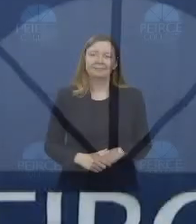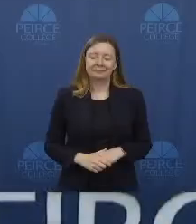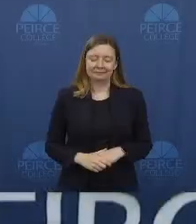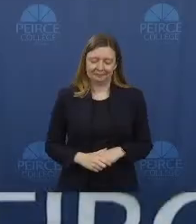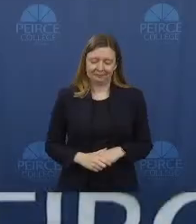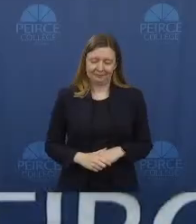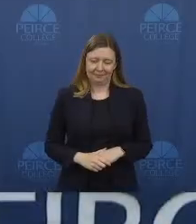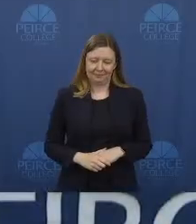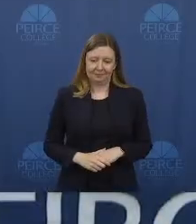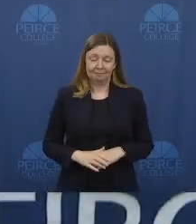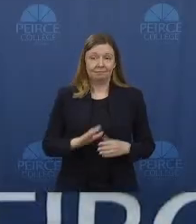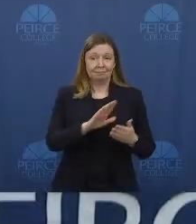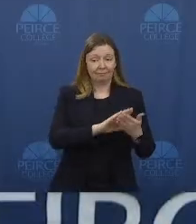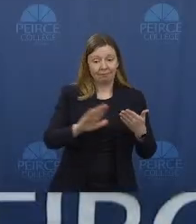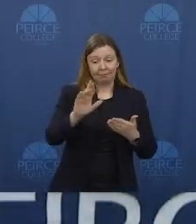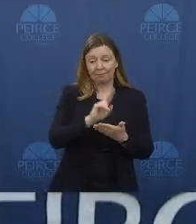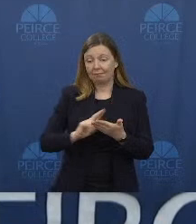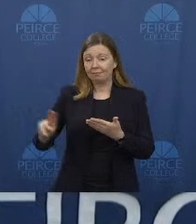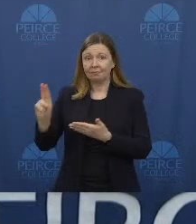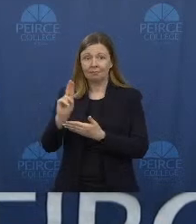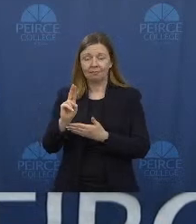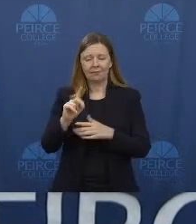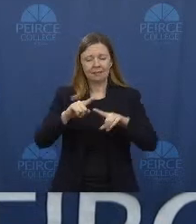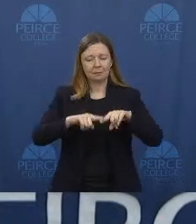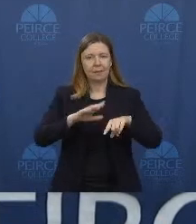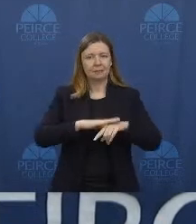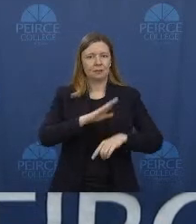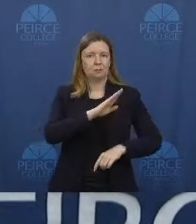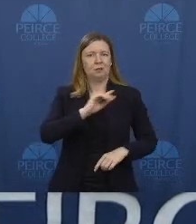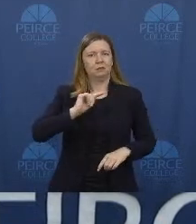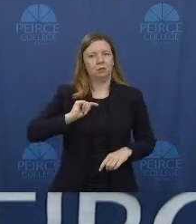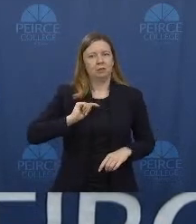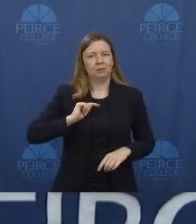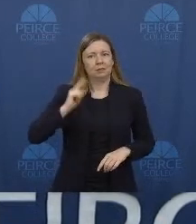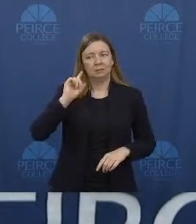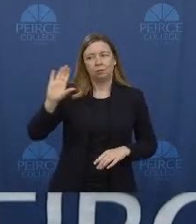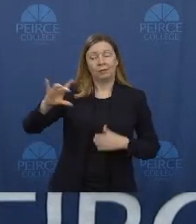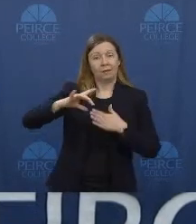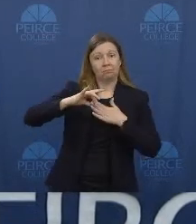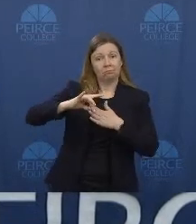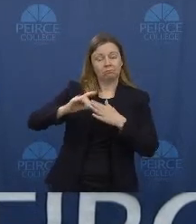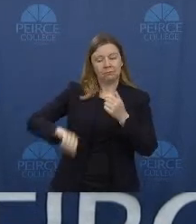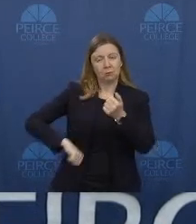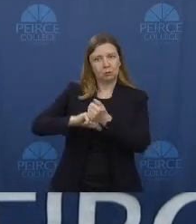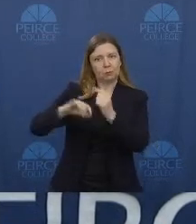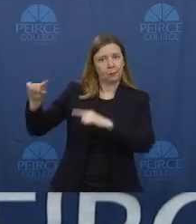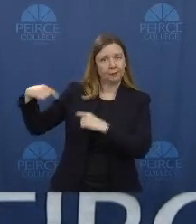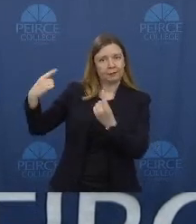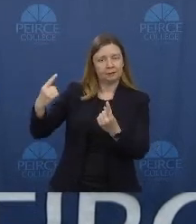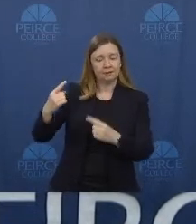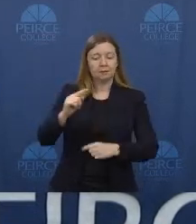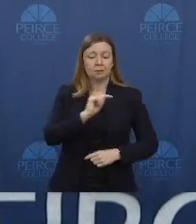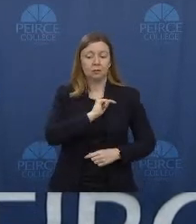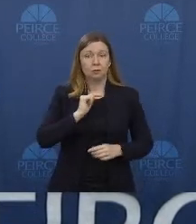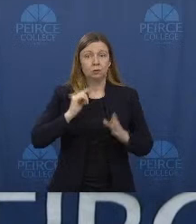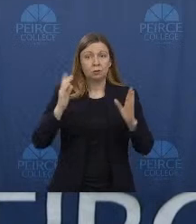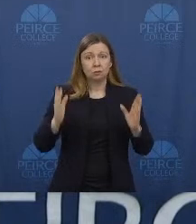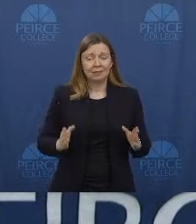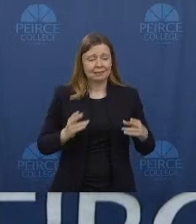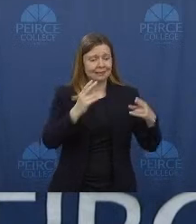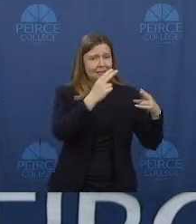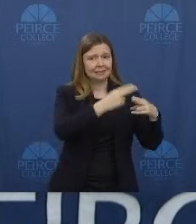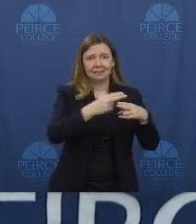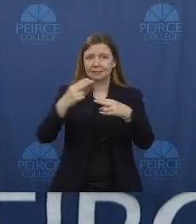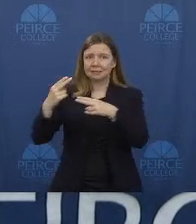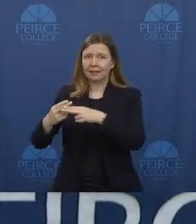An institution also depends on its board of trustees for guidance and support. Trustees, titles, and